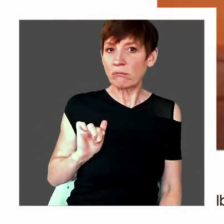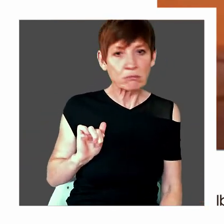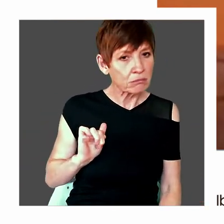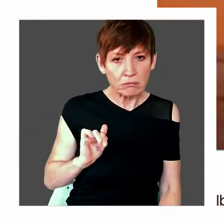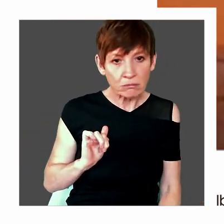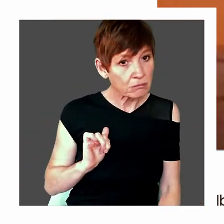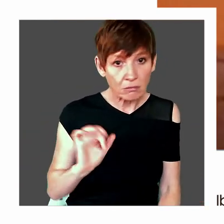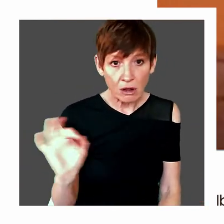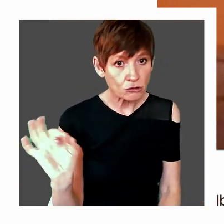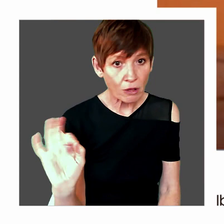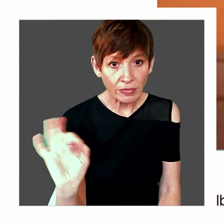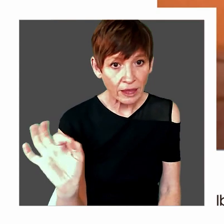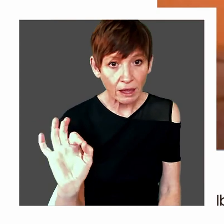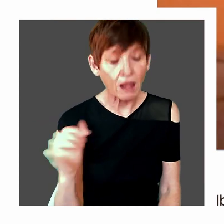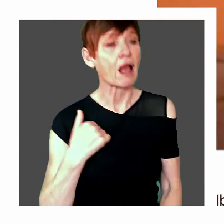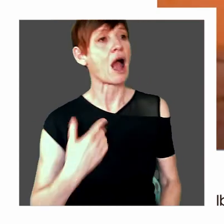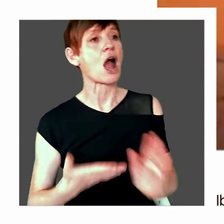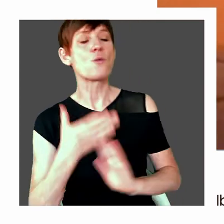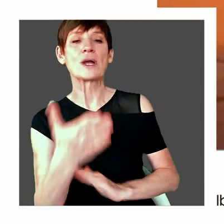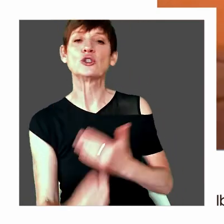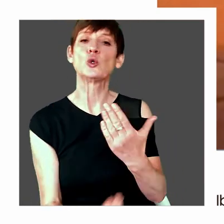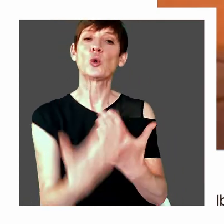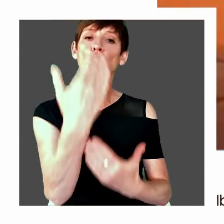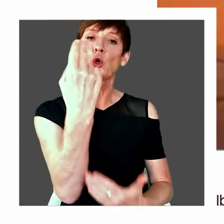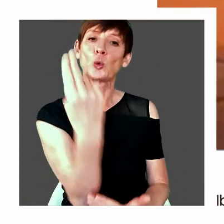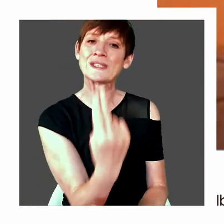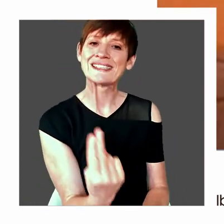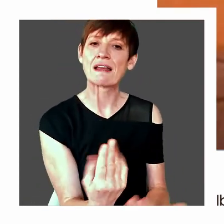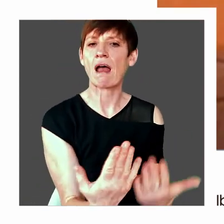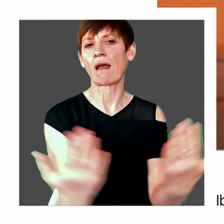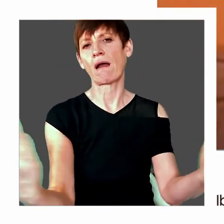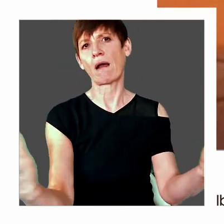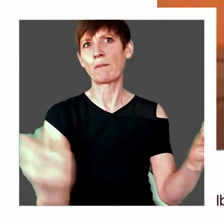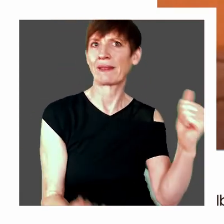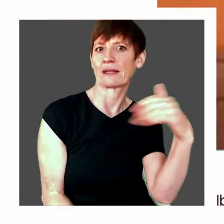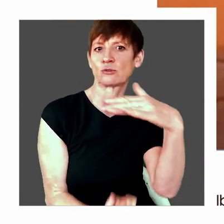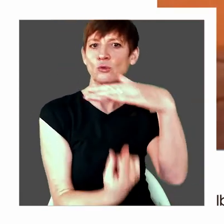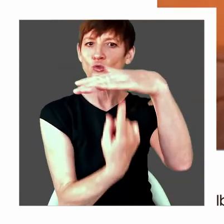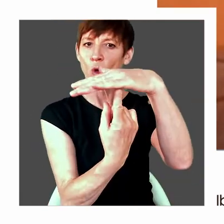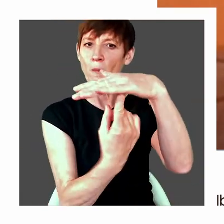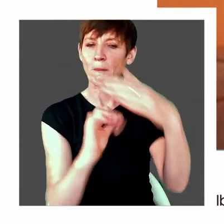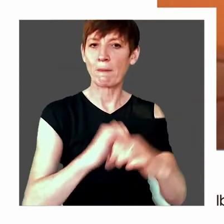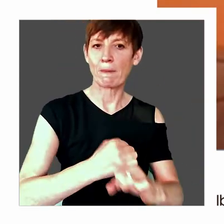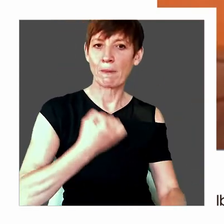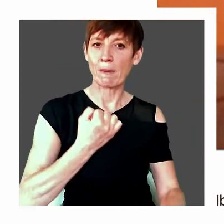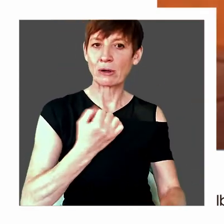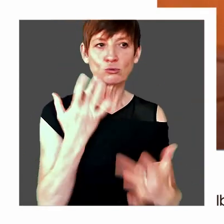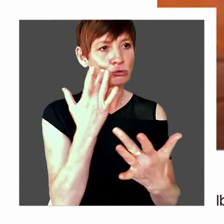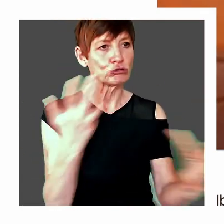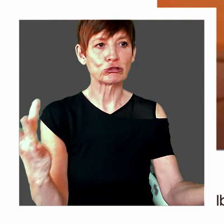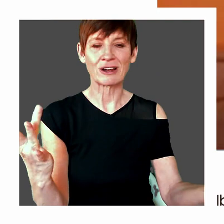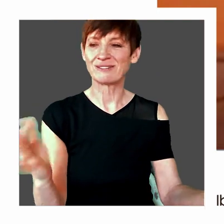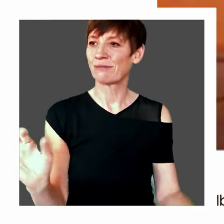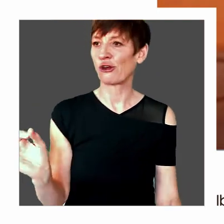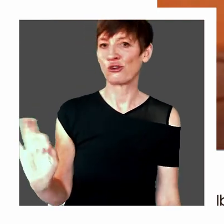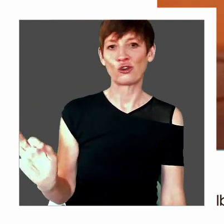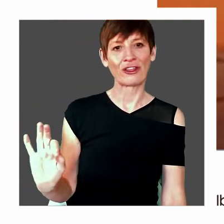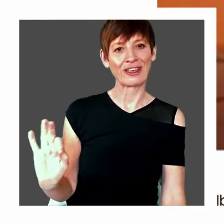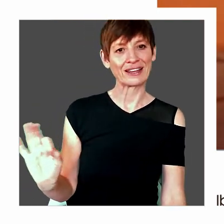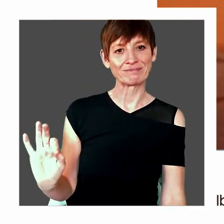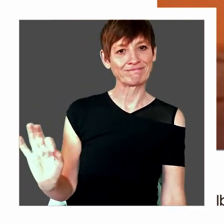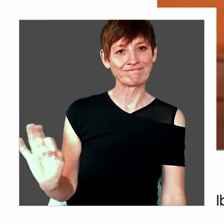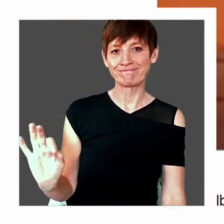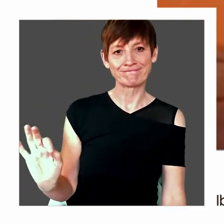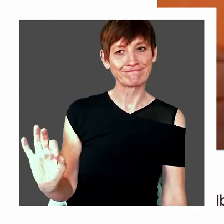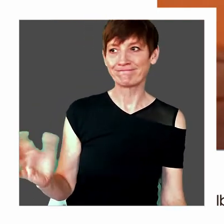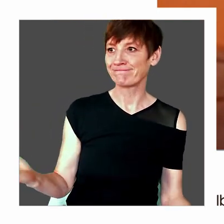I even went to New Designers, which was like the creme de la creme of graduate shows. Not one thing came of